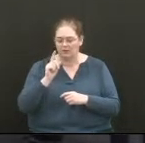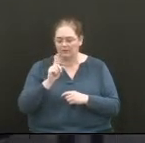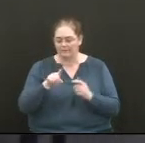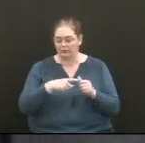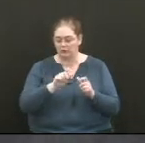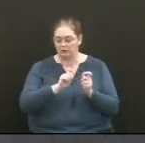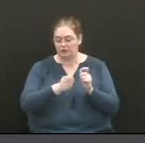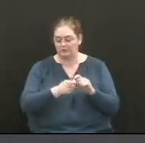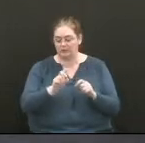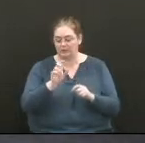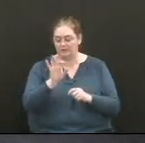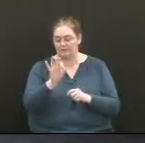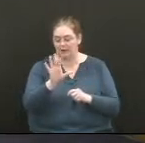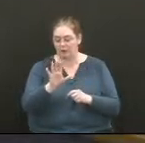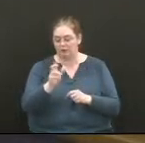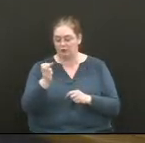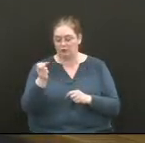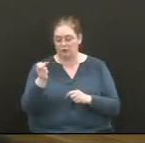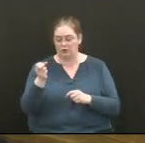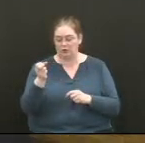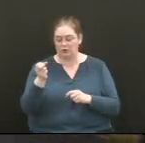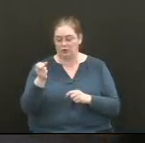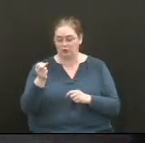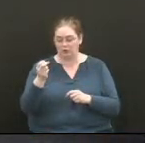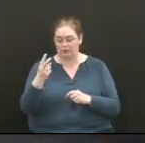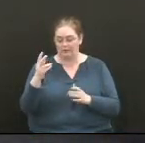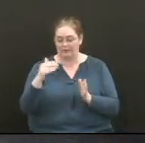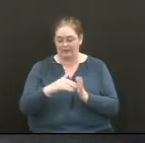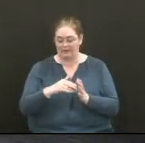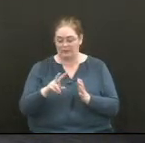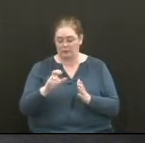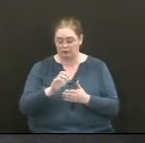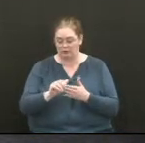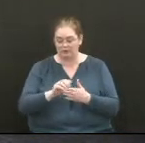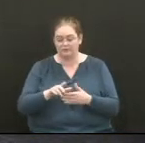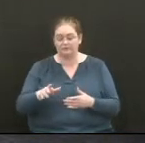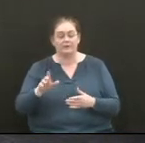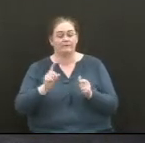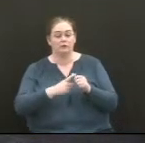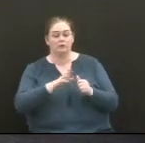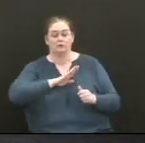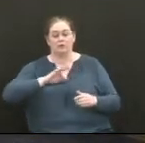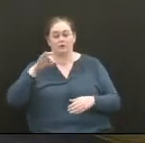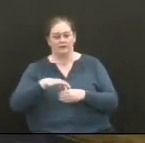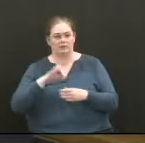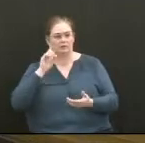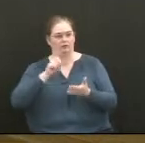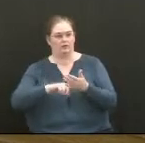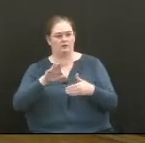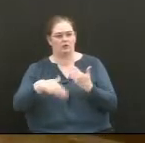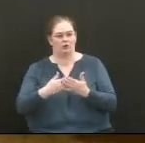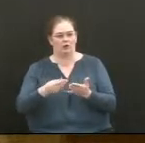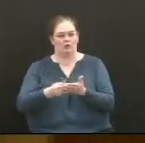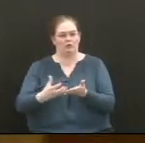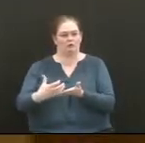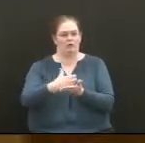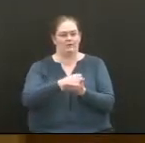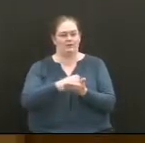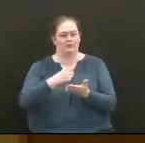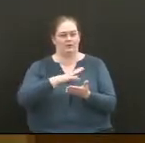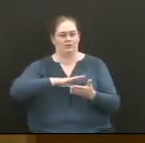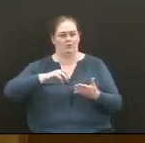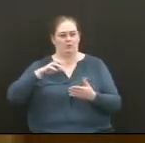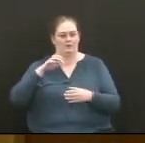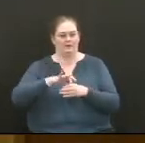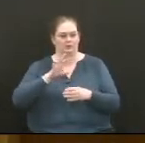$912,200. Yes, Commissioner. Budget adjustment number 9 is for the Board of Elections. This will recognize all of the revenue that the Board of